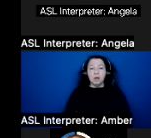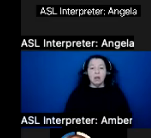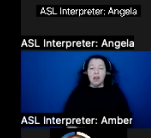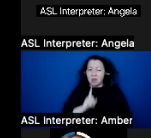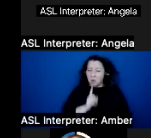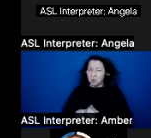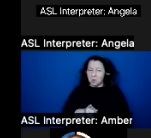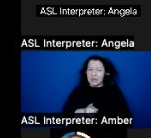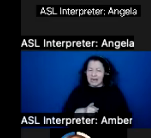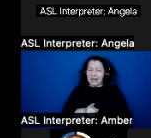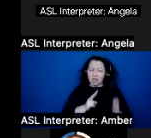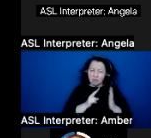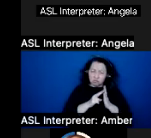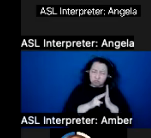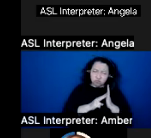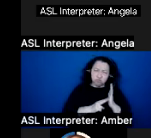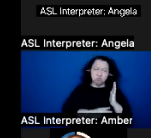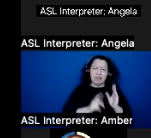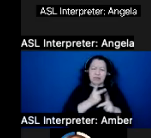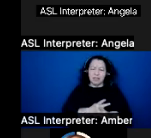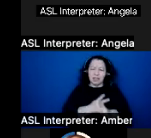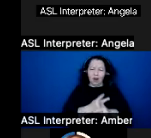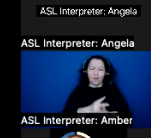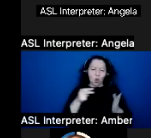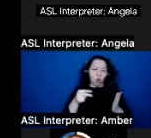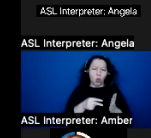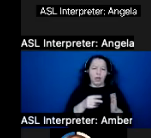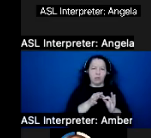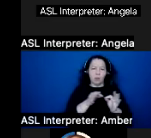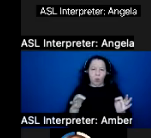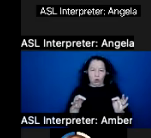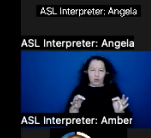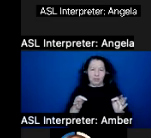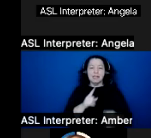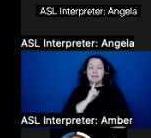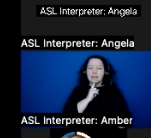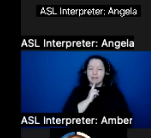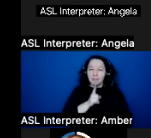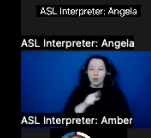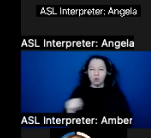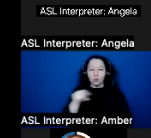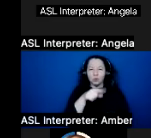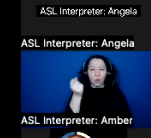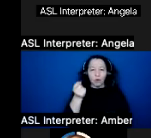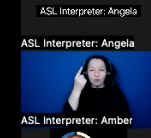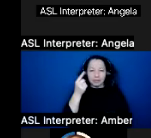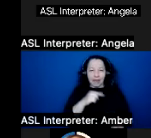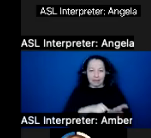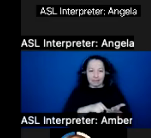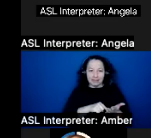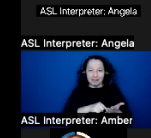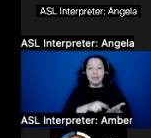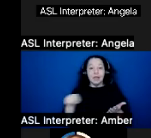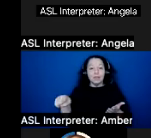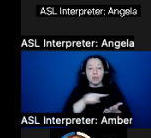really parse it, to look at the words, to make sure that you understand the words, that you're familiar